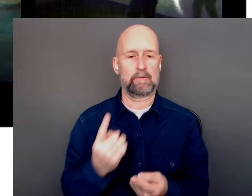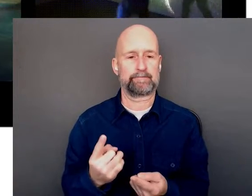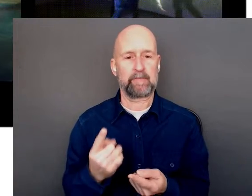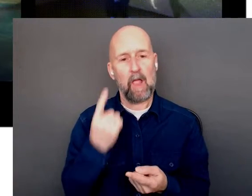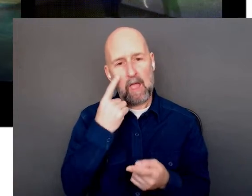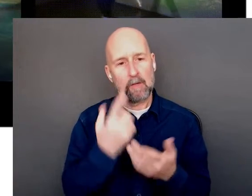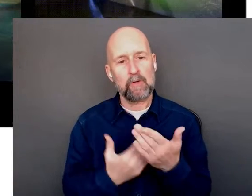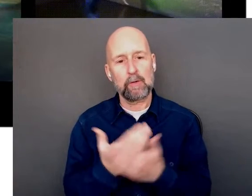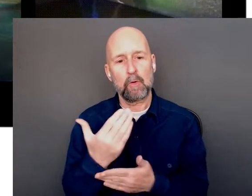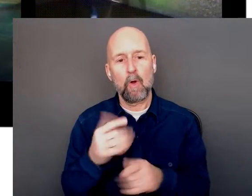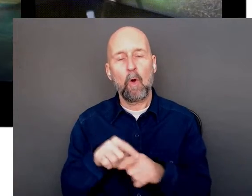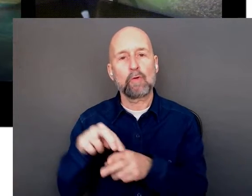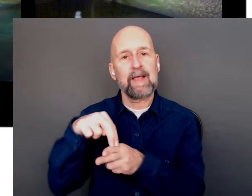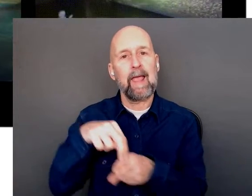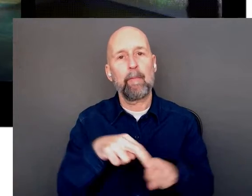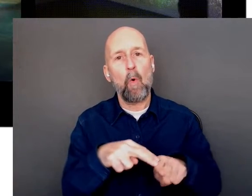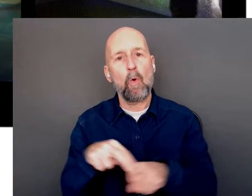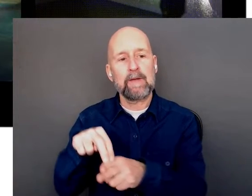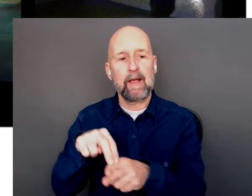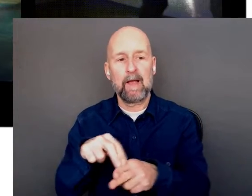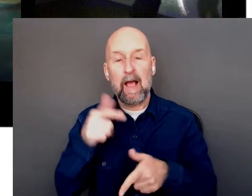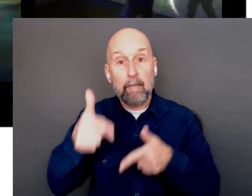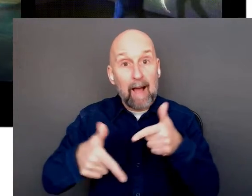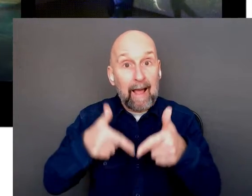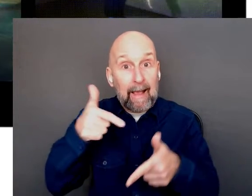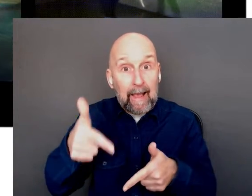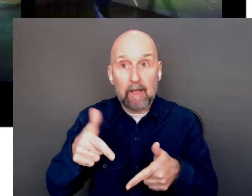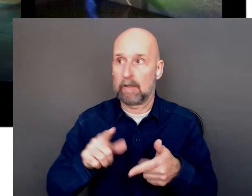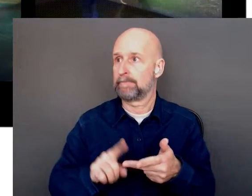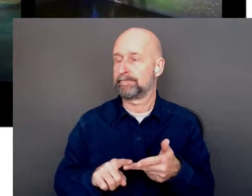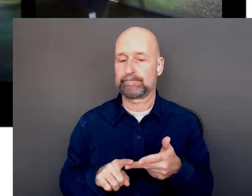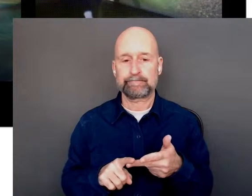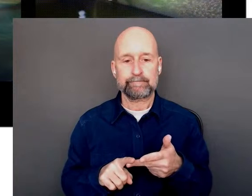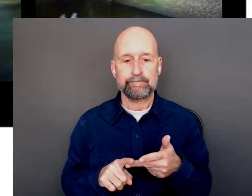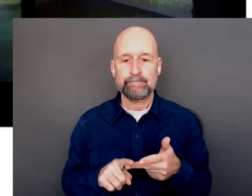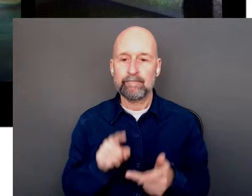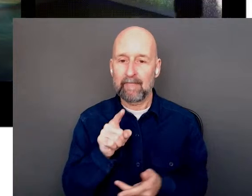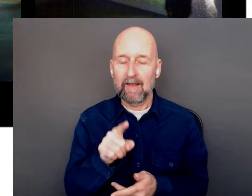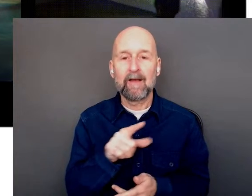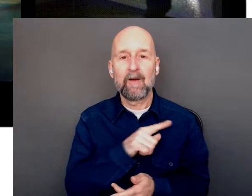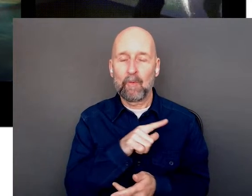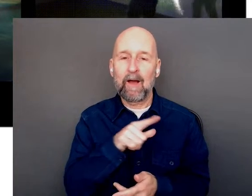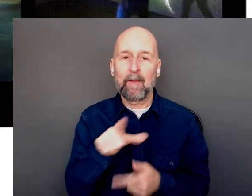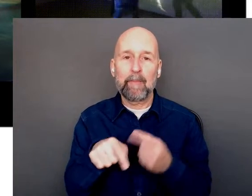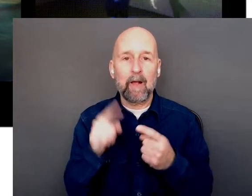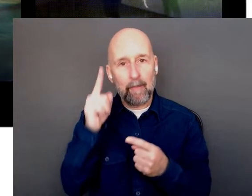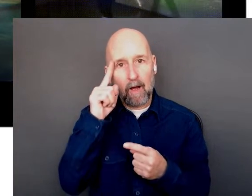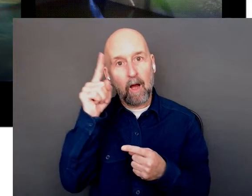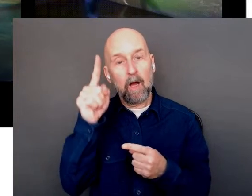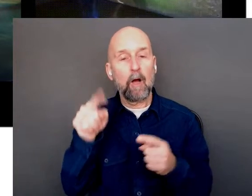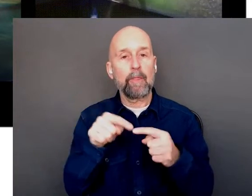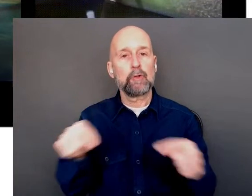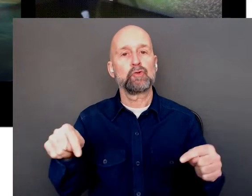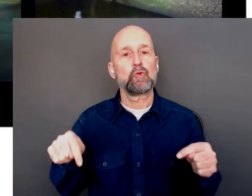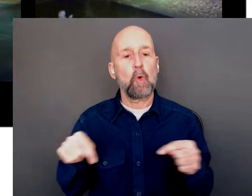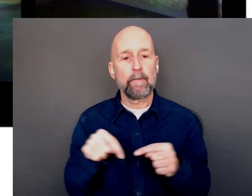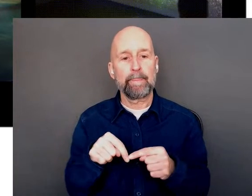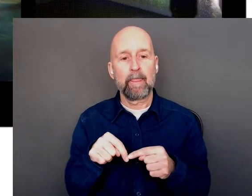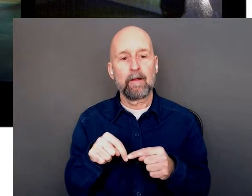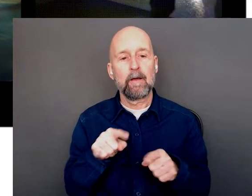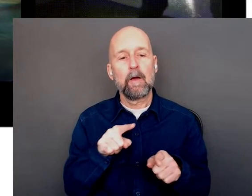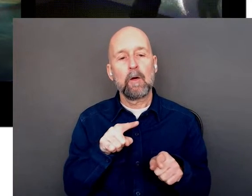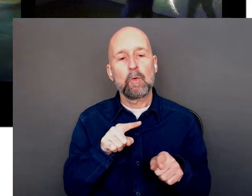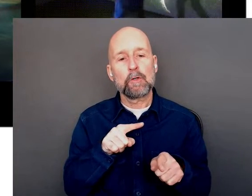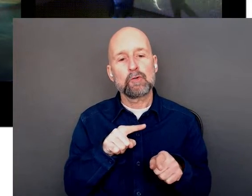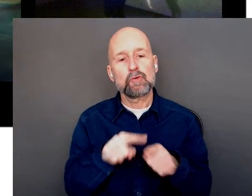at the studio, biking, and but this encompasses a little bit another concept at the studio, which is we try to make the technology